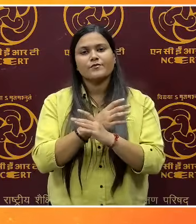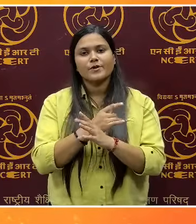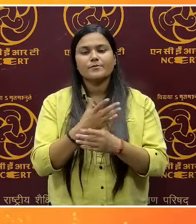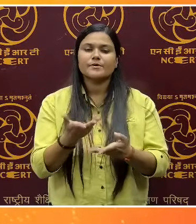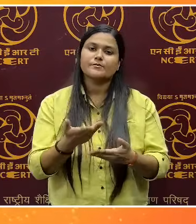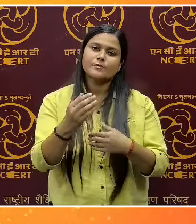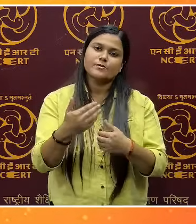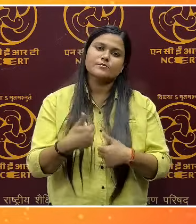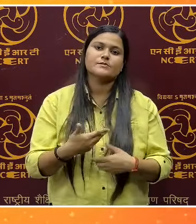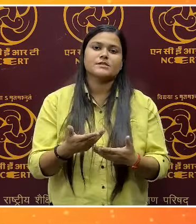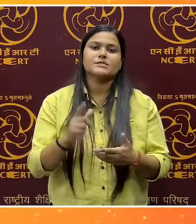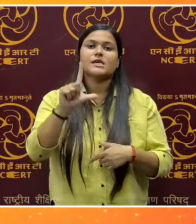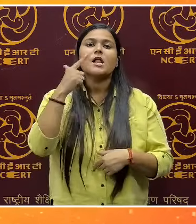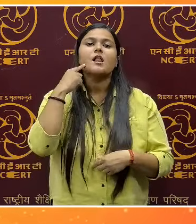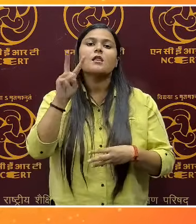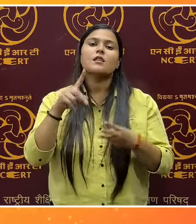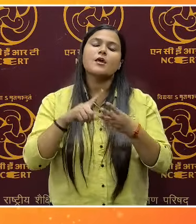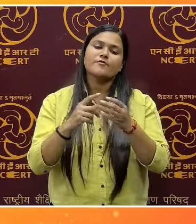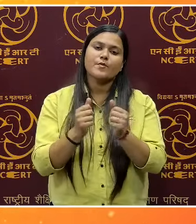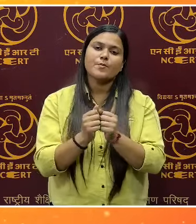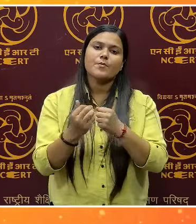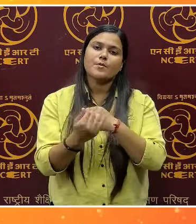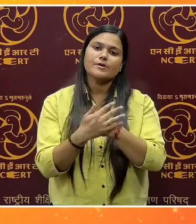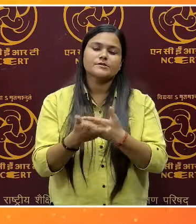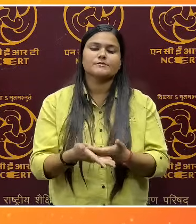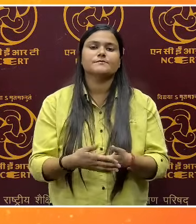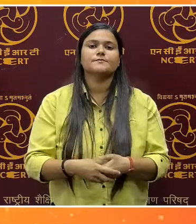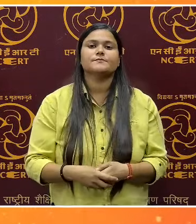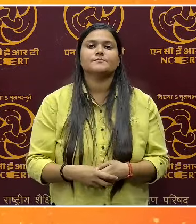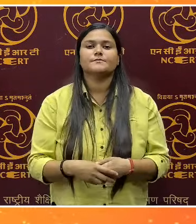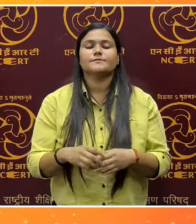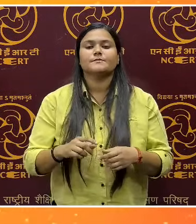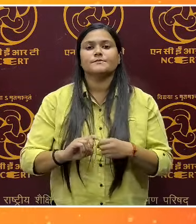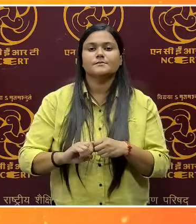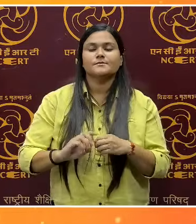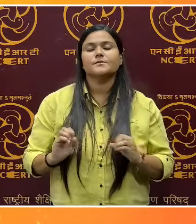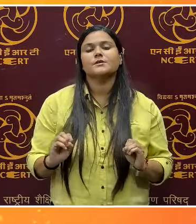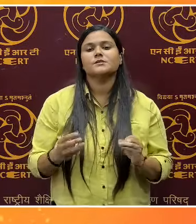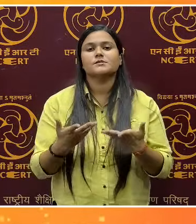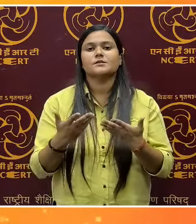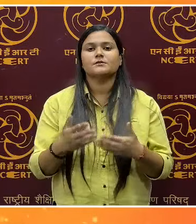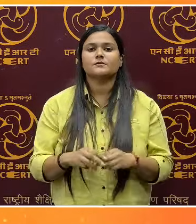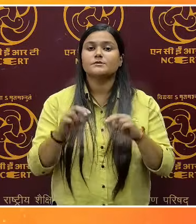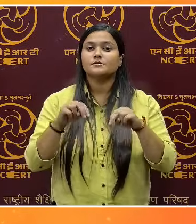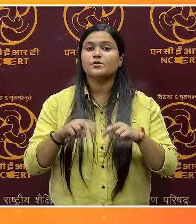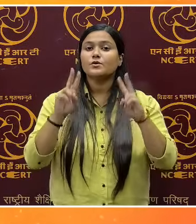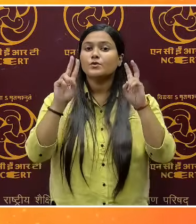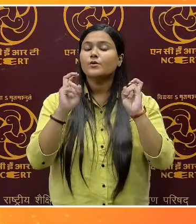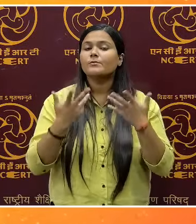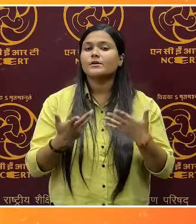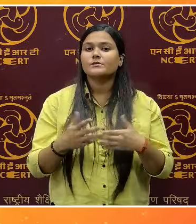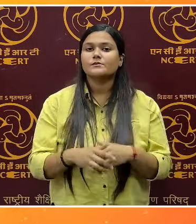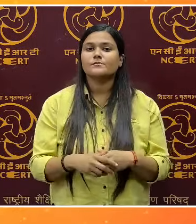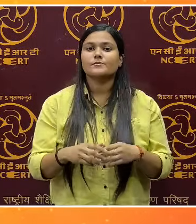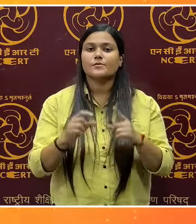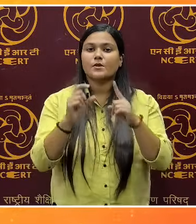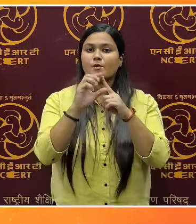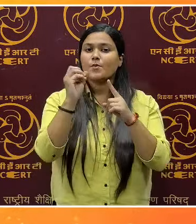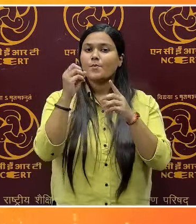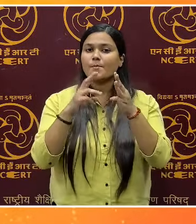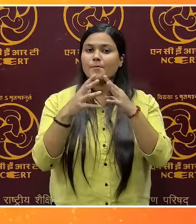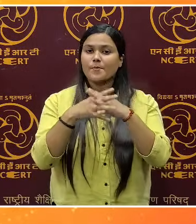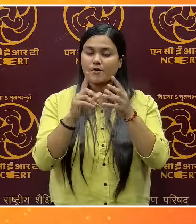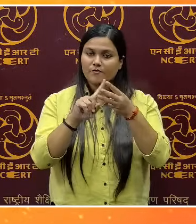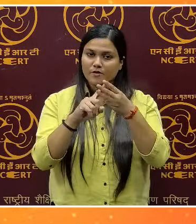the live chat box option. So now we are going to start our today's topic, that is power play.